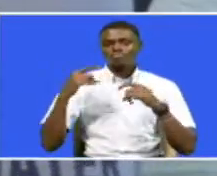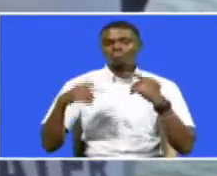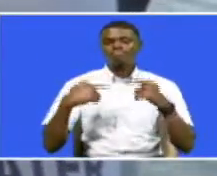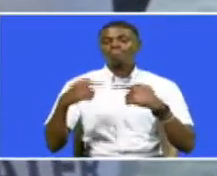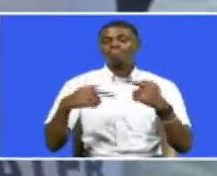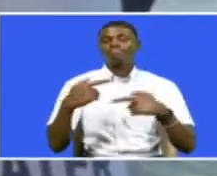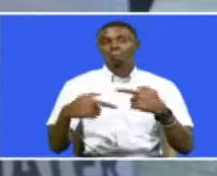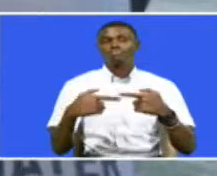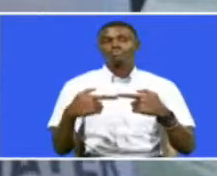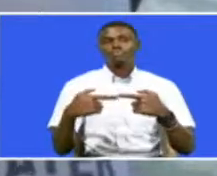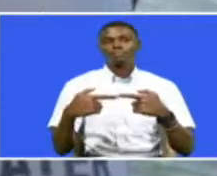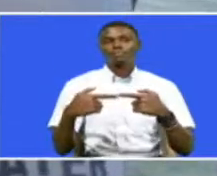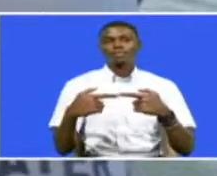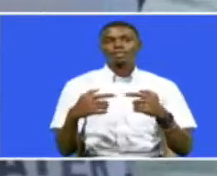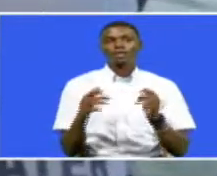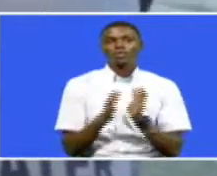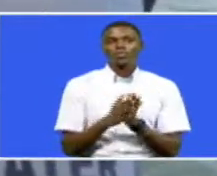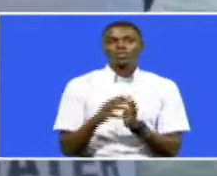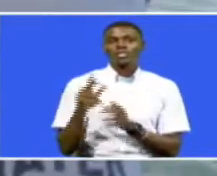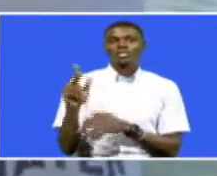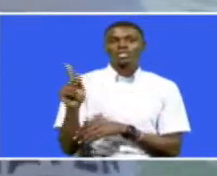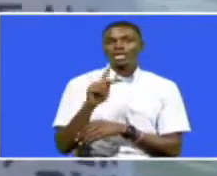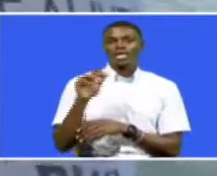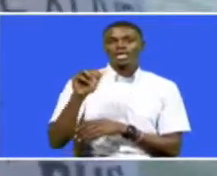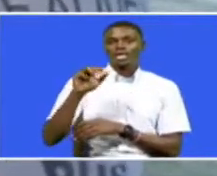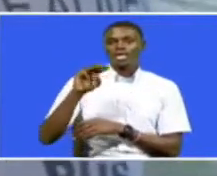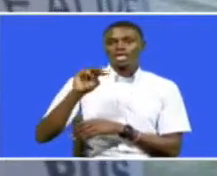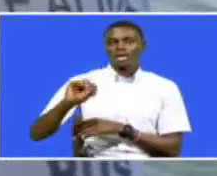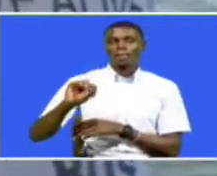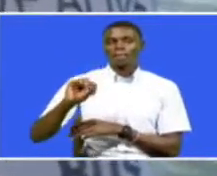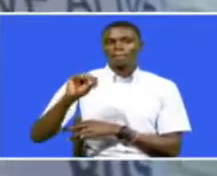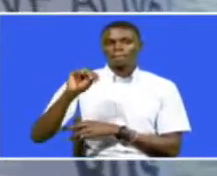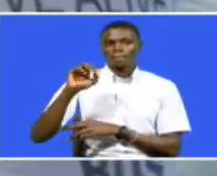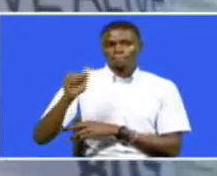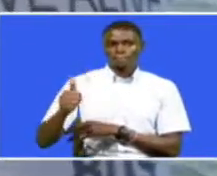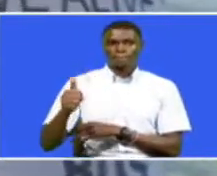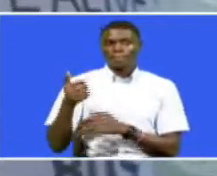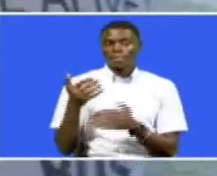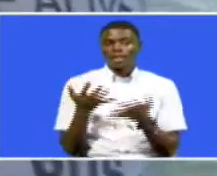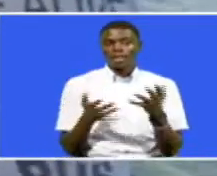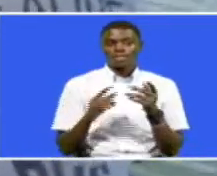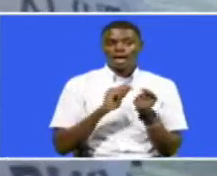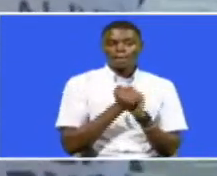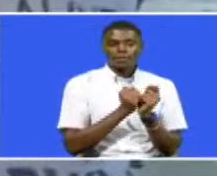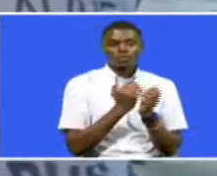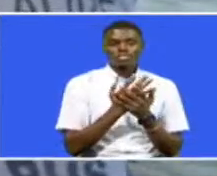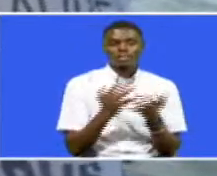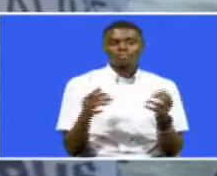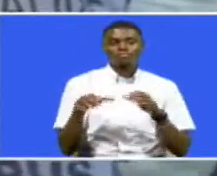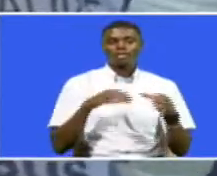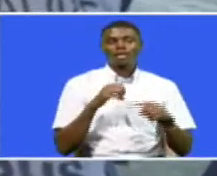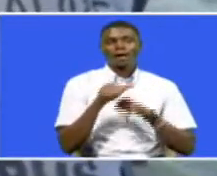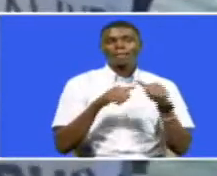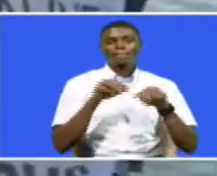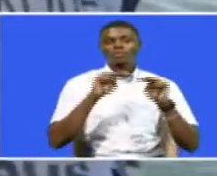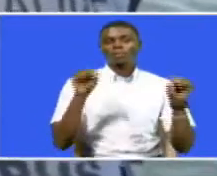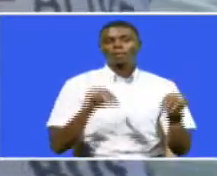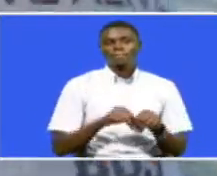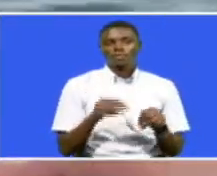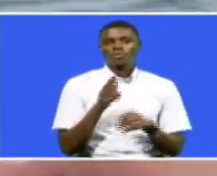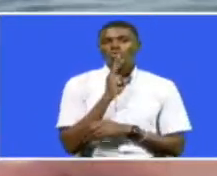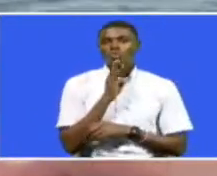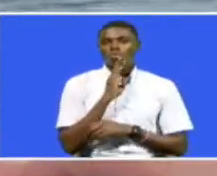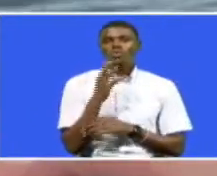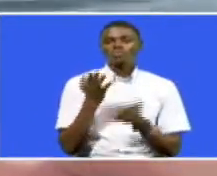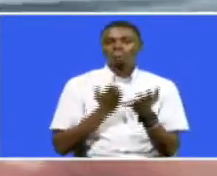going on with Kenya Maritime to ensure that we either amend or something is done about the map. But as a water